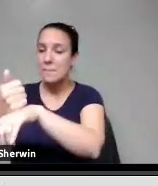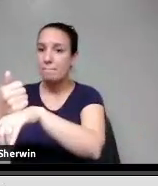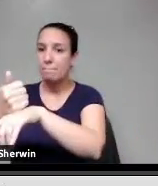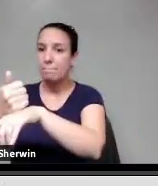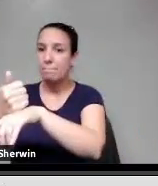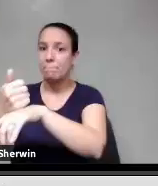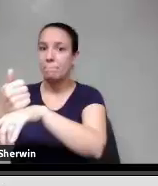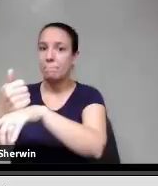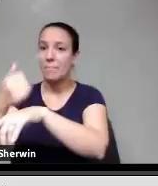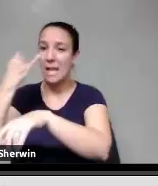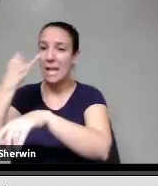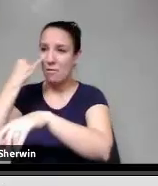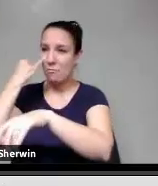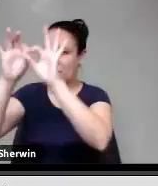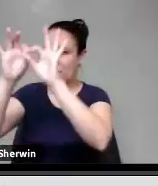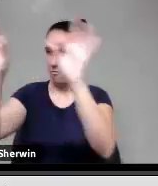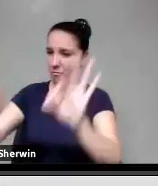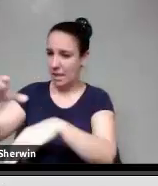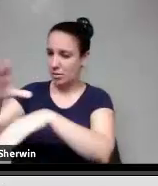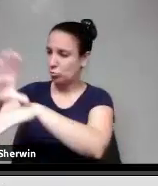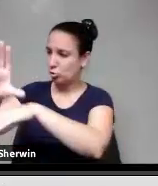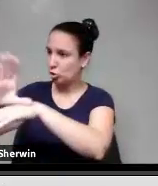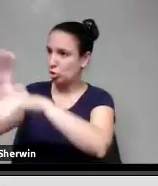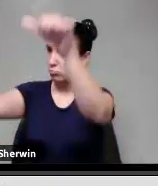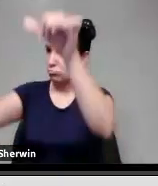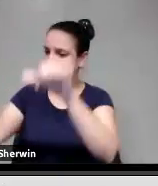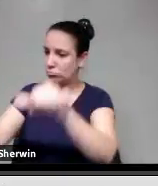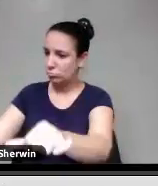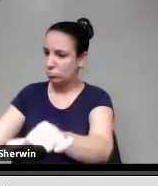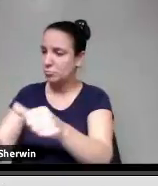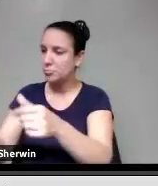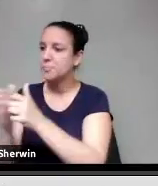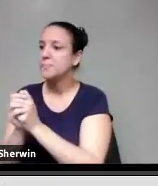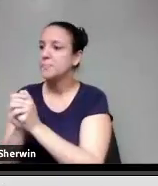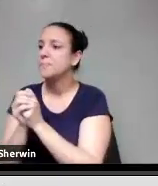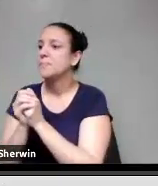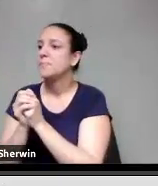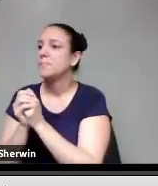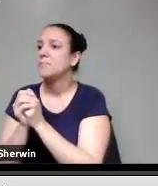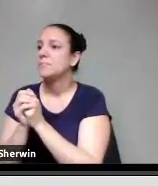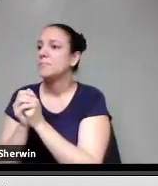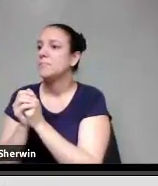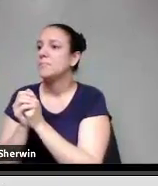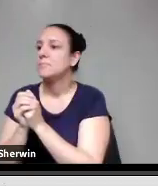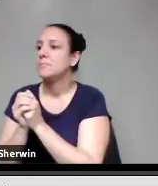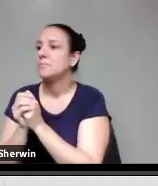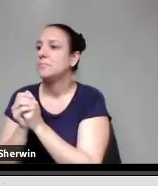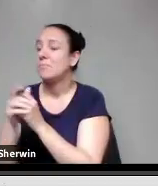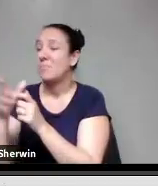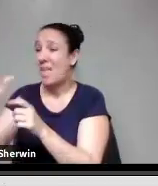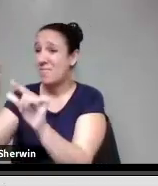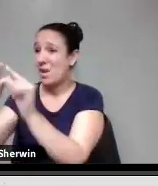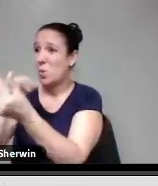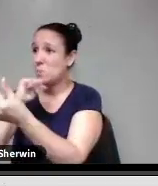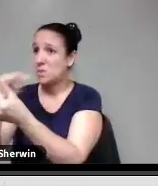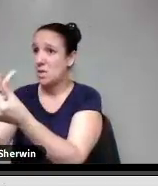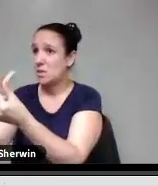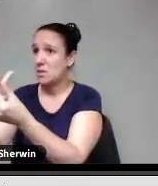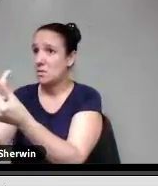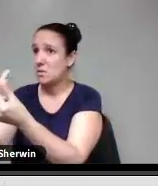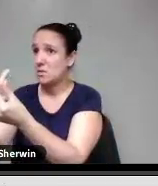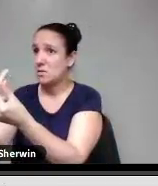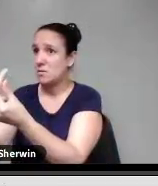a church and it's for a group of people who don't believe in going to church, but they hang out at the local